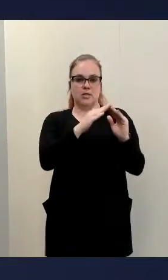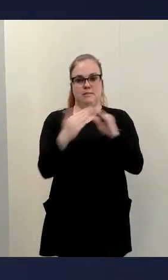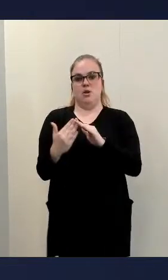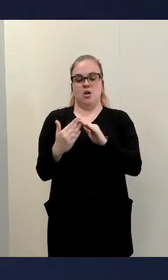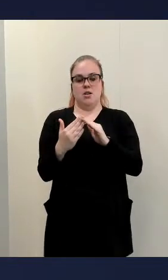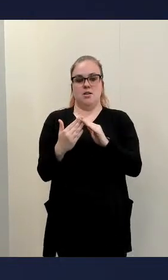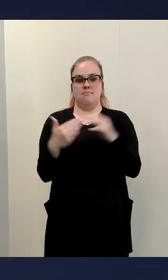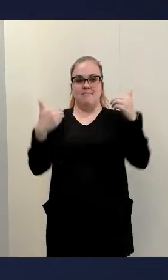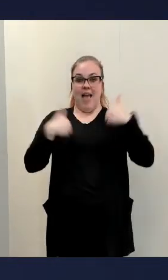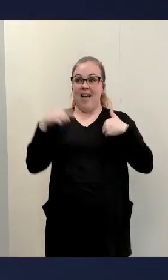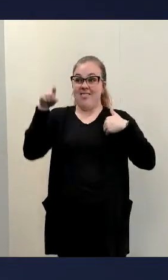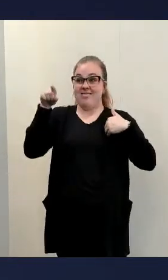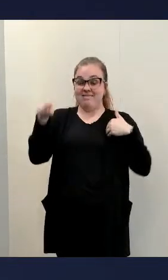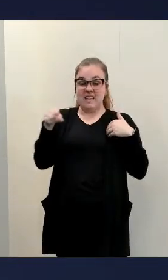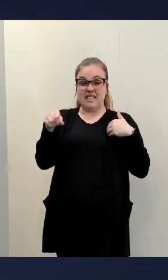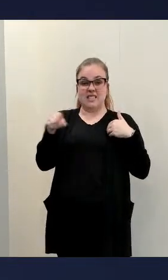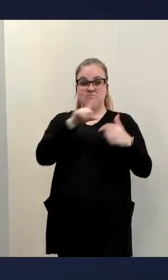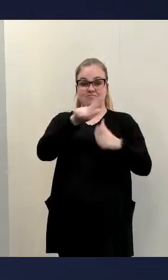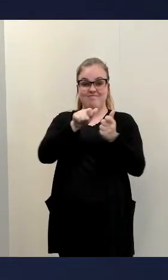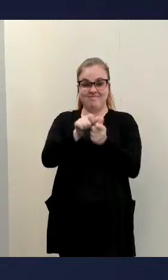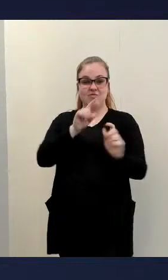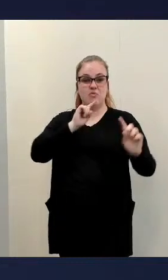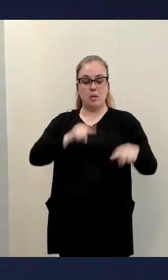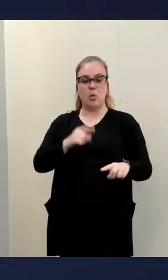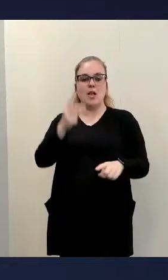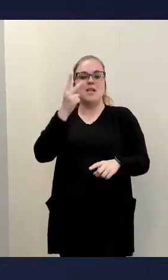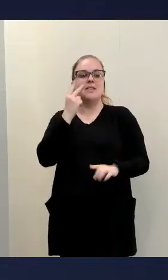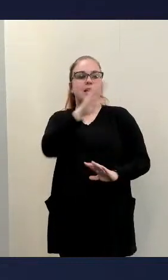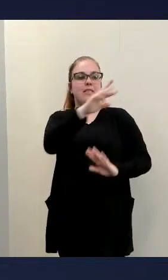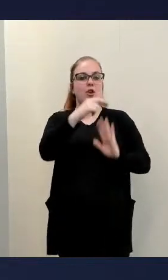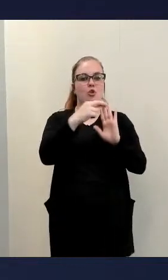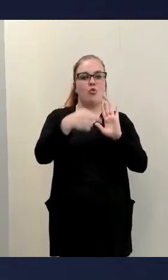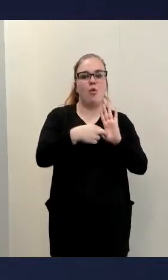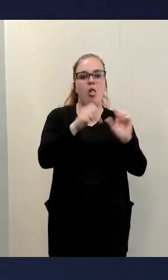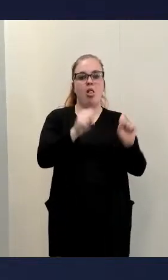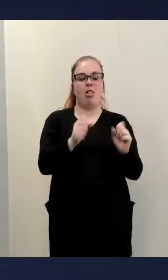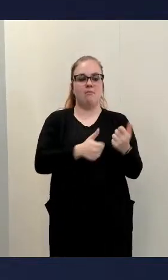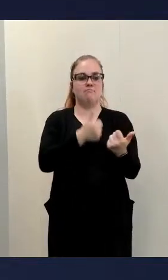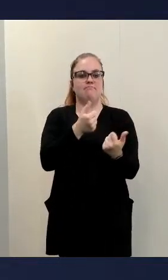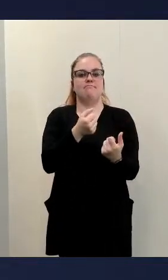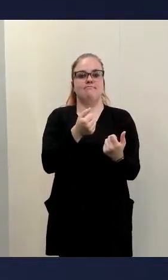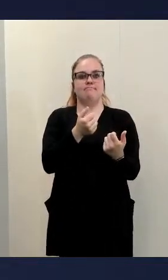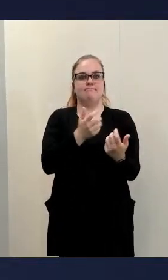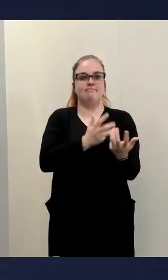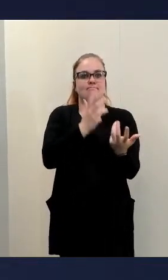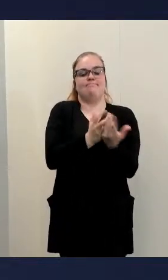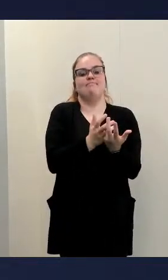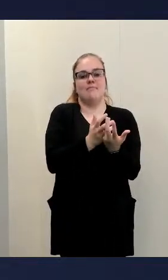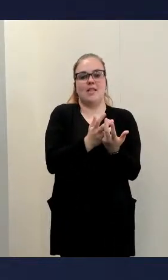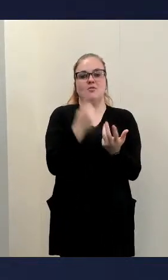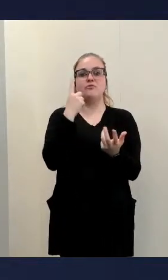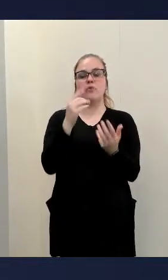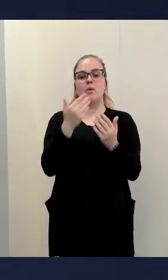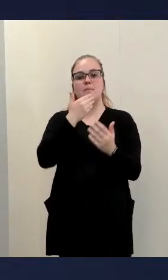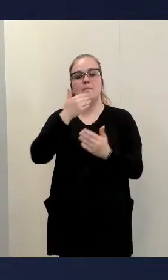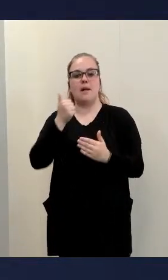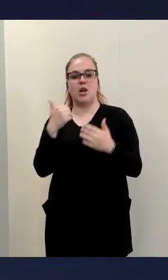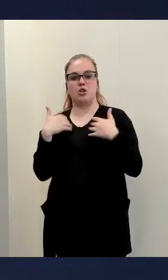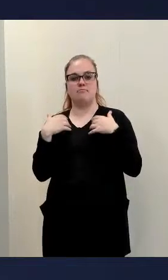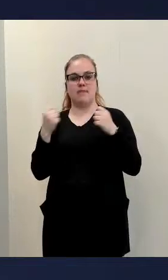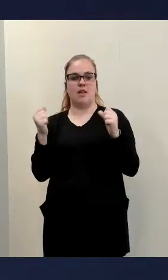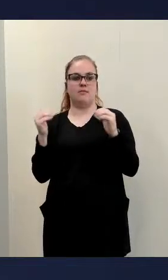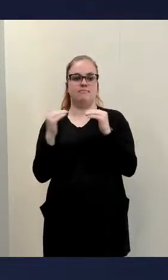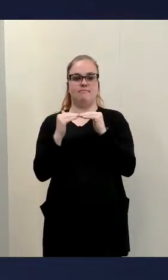this report and then see what role they can play in order to bring health equity within this region. If